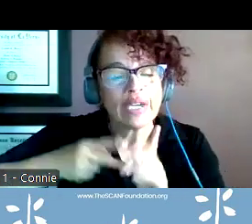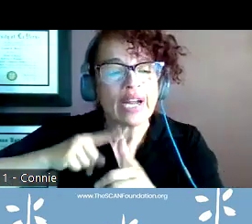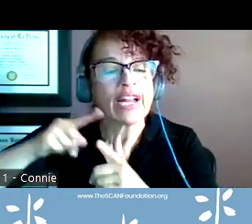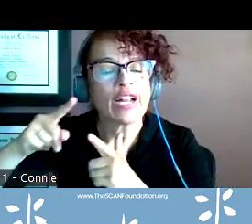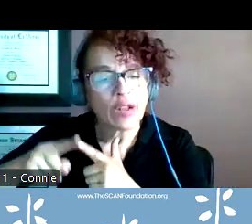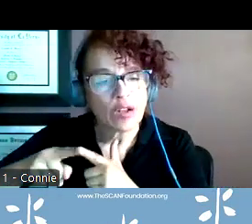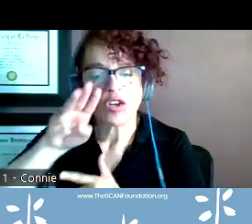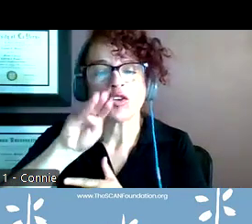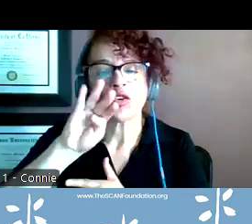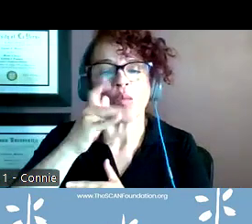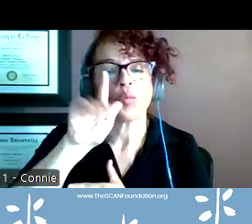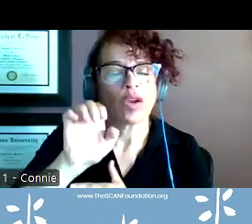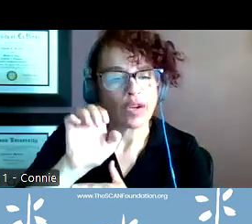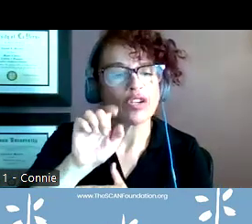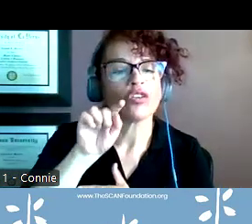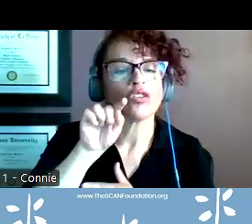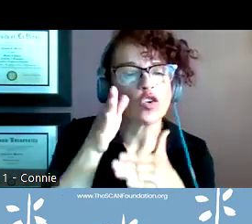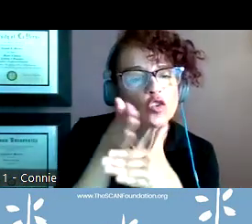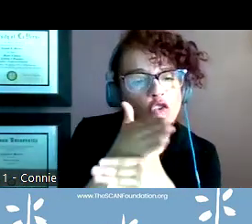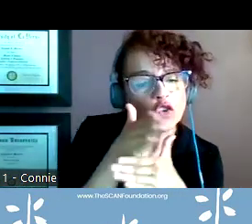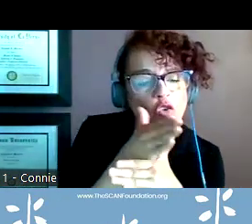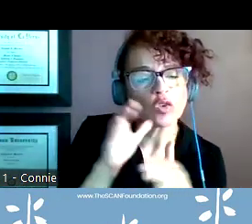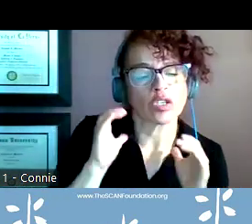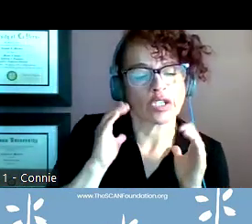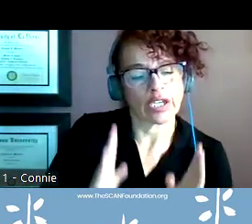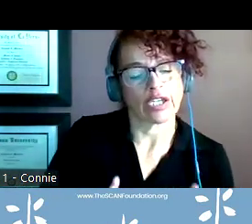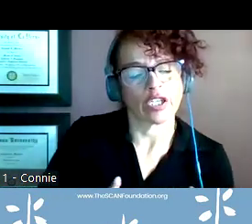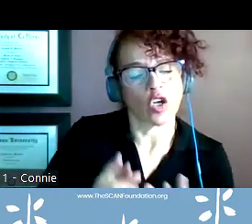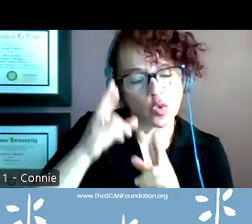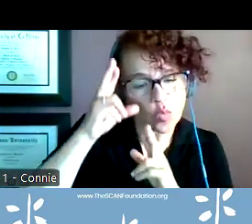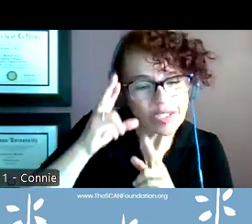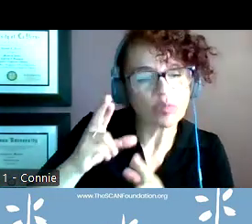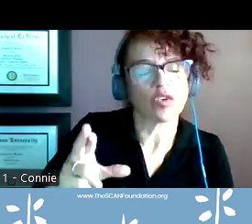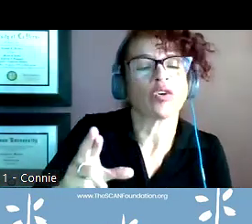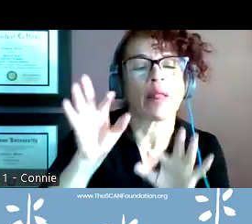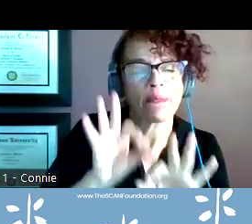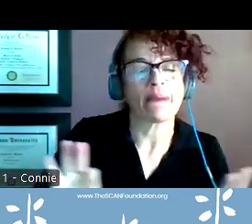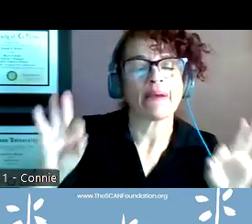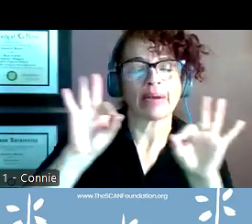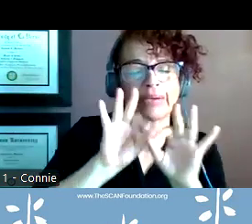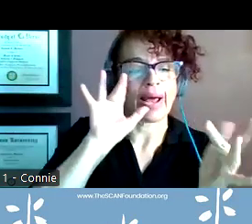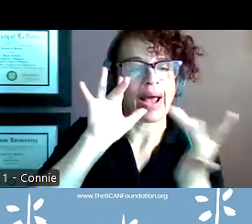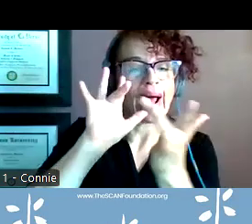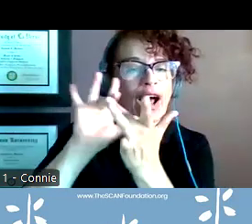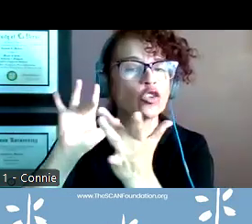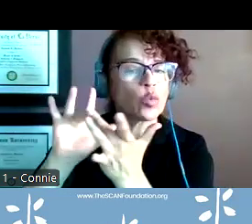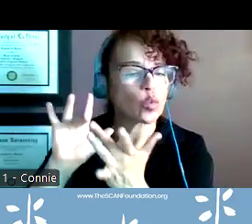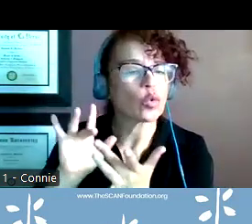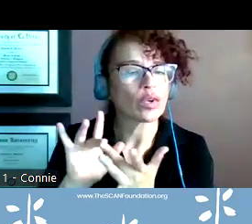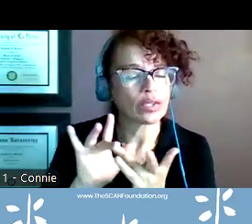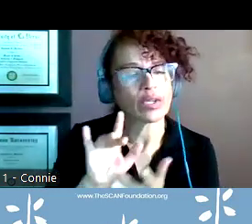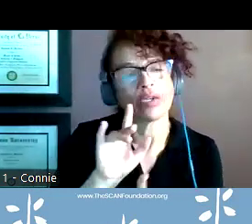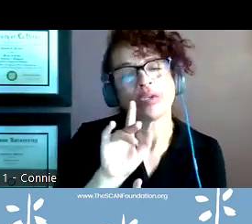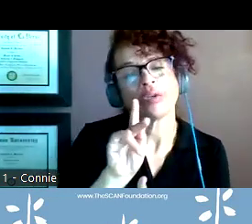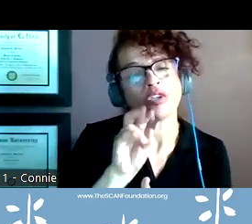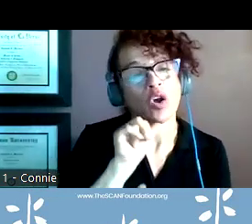turn to Michelle Rousey just to share that consumer insights regarding the importance of the outreach. So Corinne,